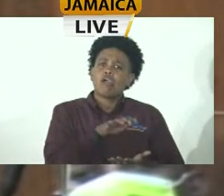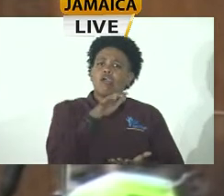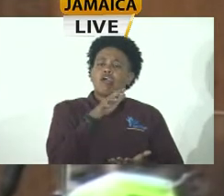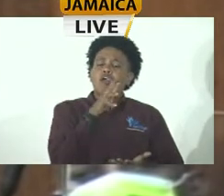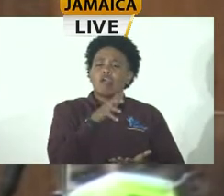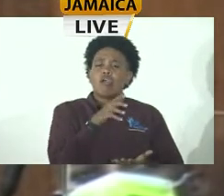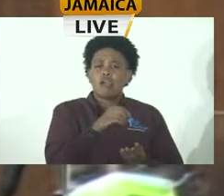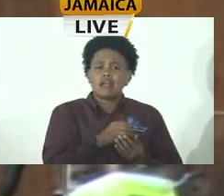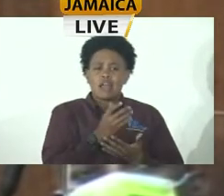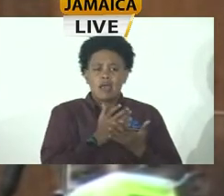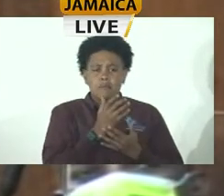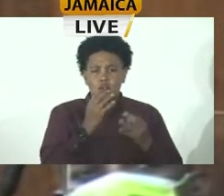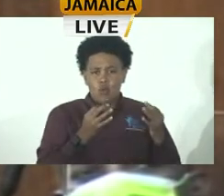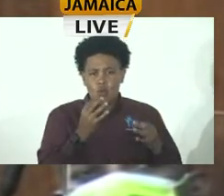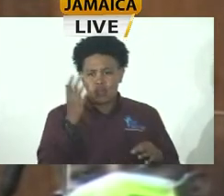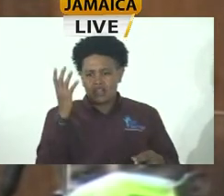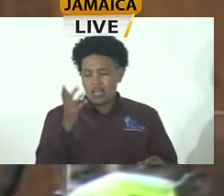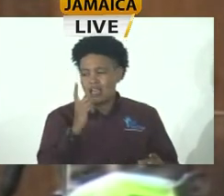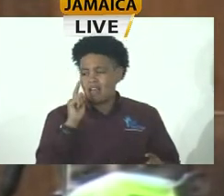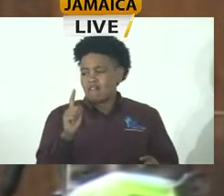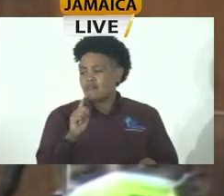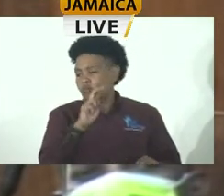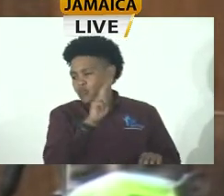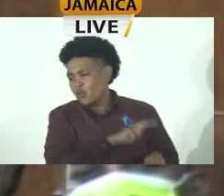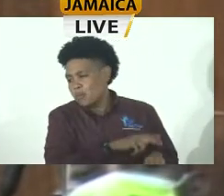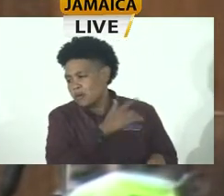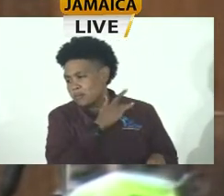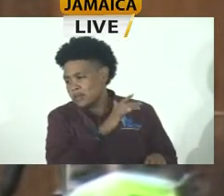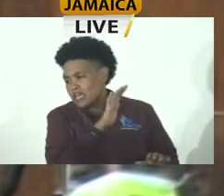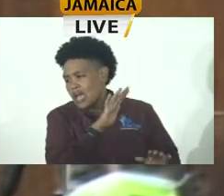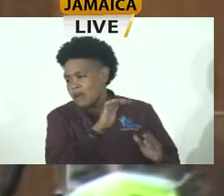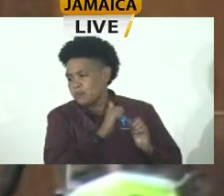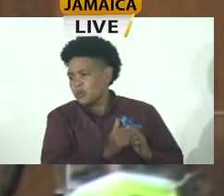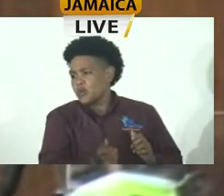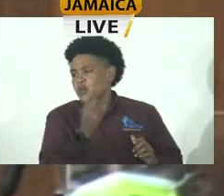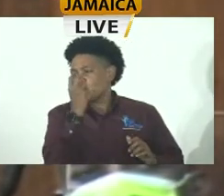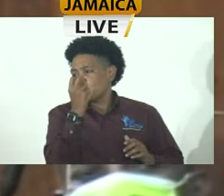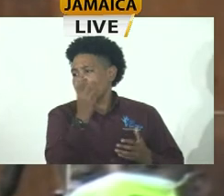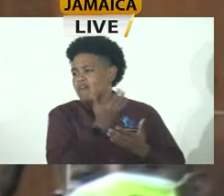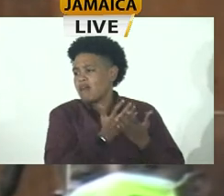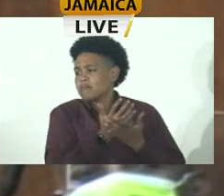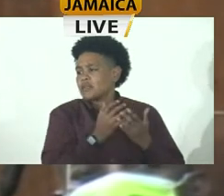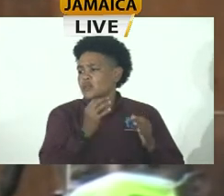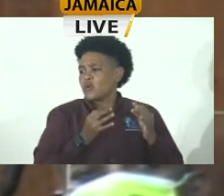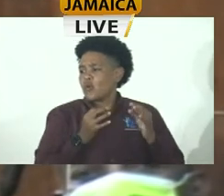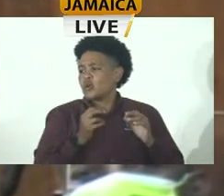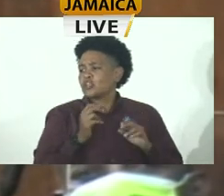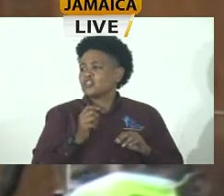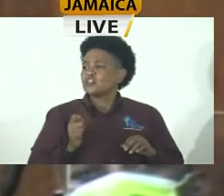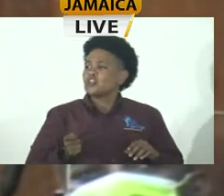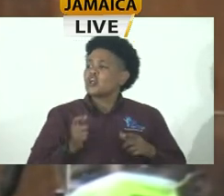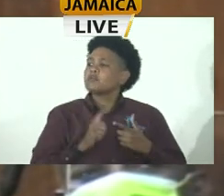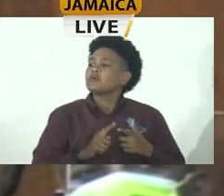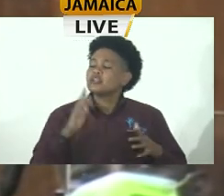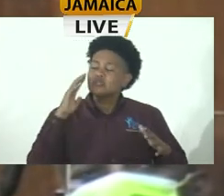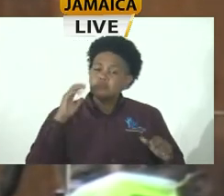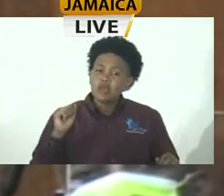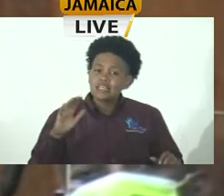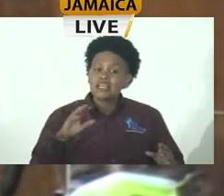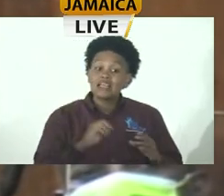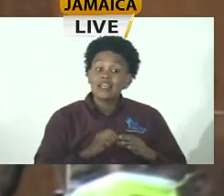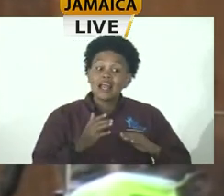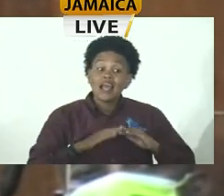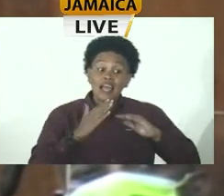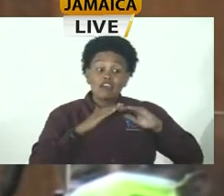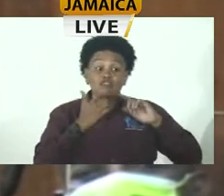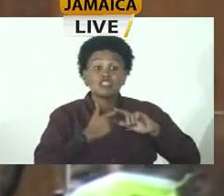appeal courts one nominee speaker with 12 appealed court judges plus the president an increase